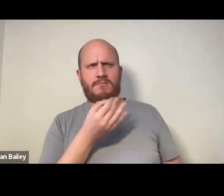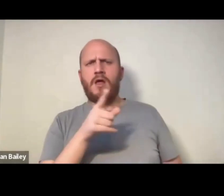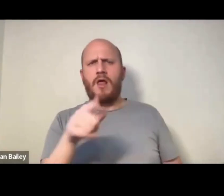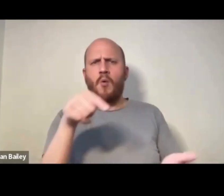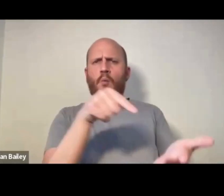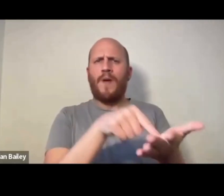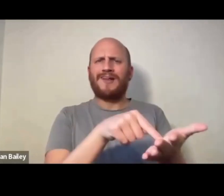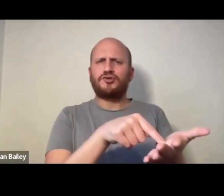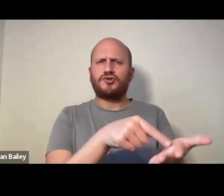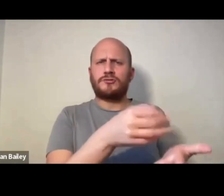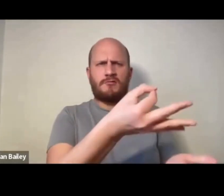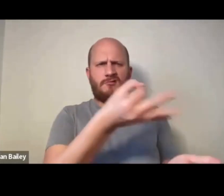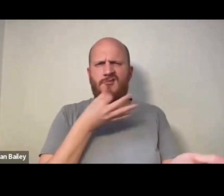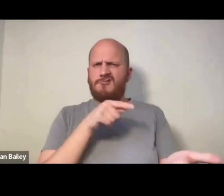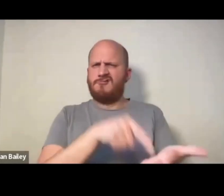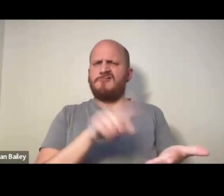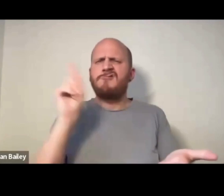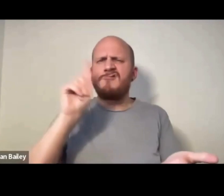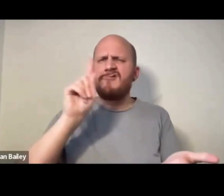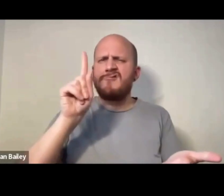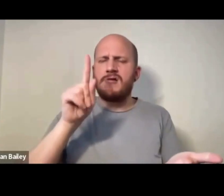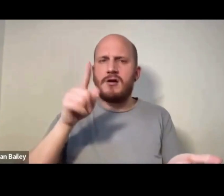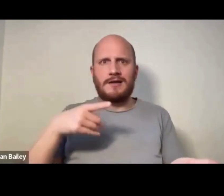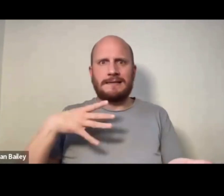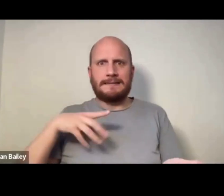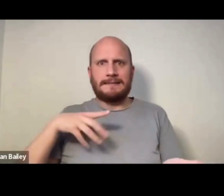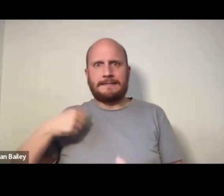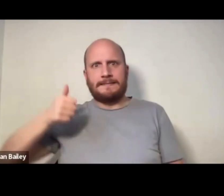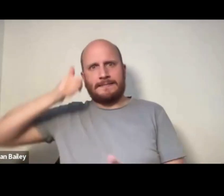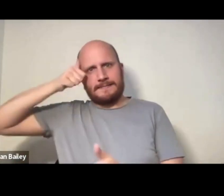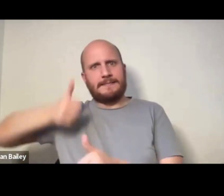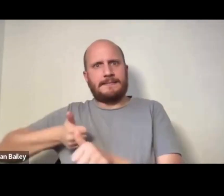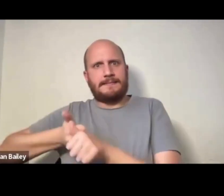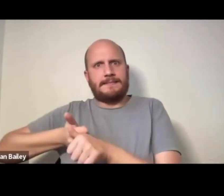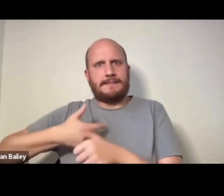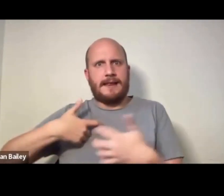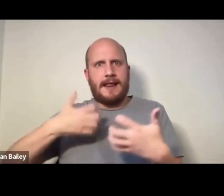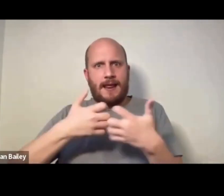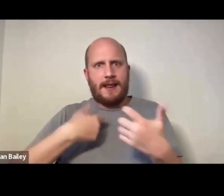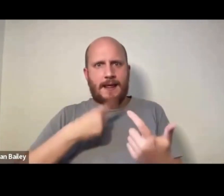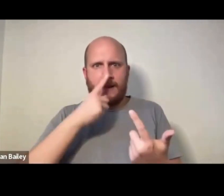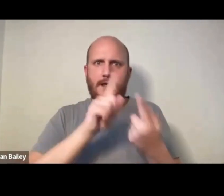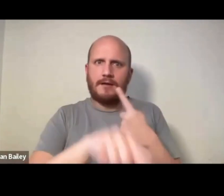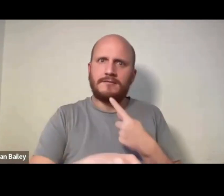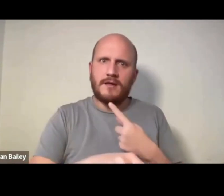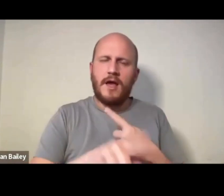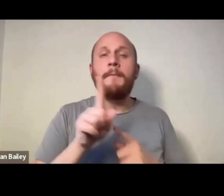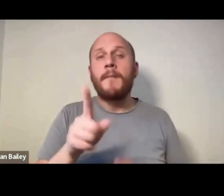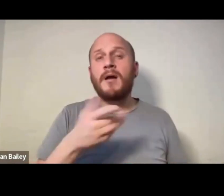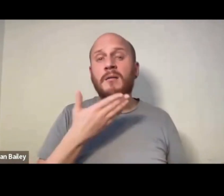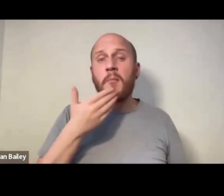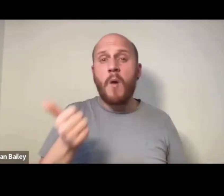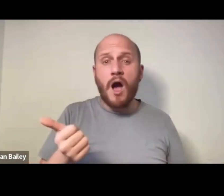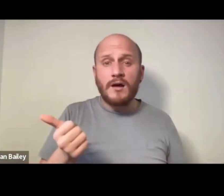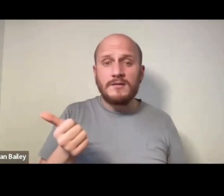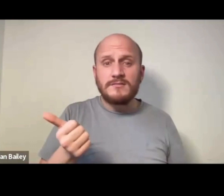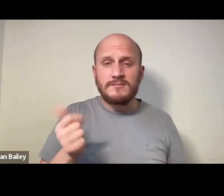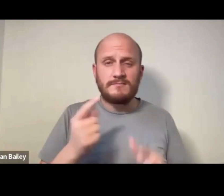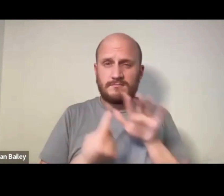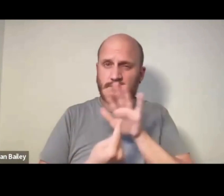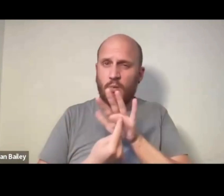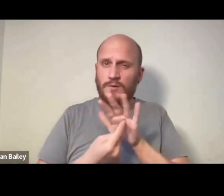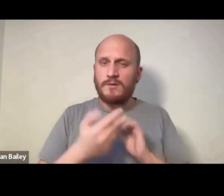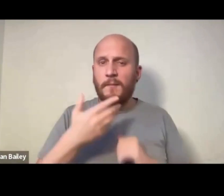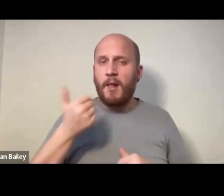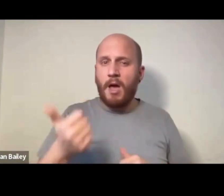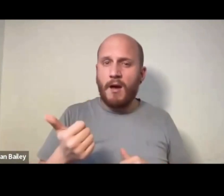that. Yeah, I think maybe it's a case of sort of being polite, but sort of